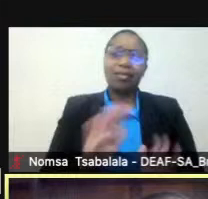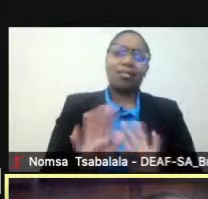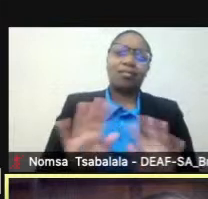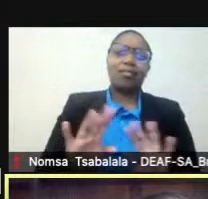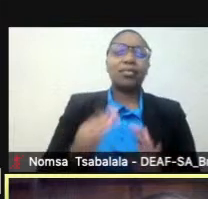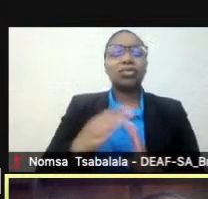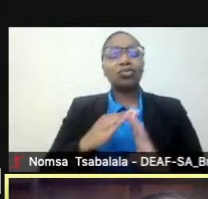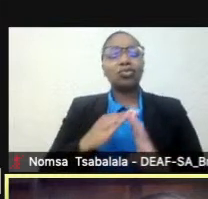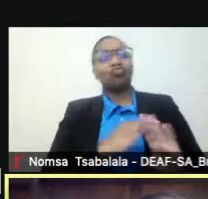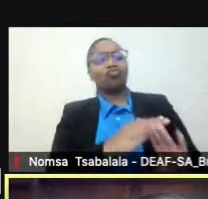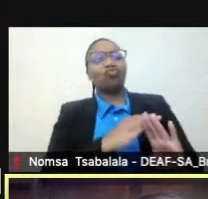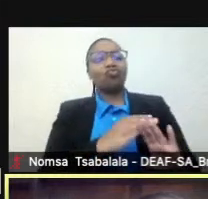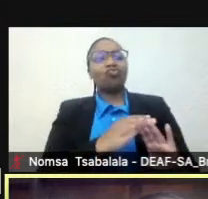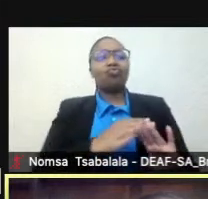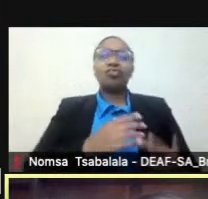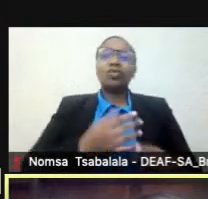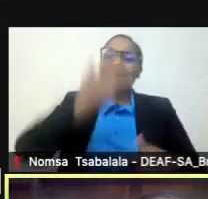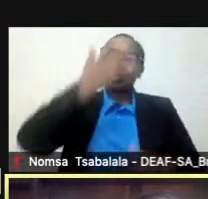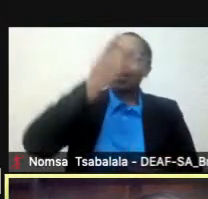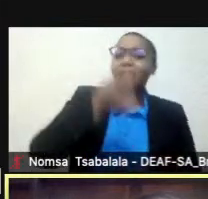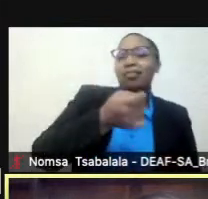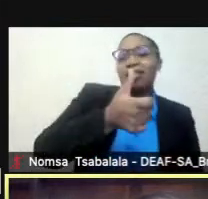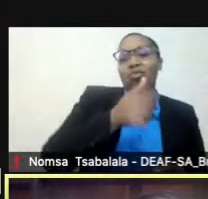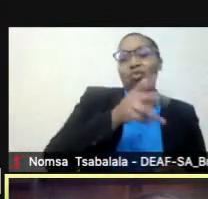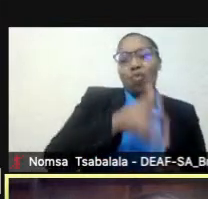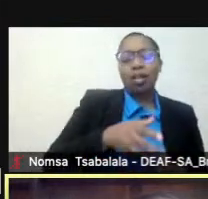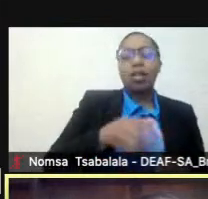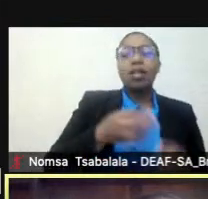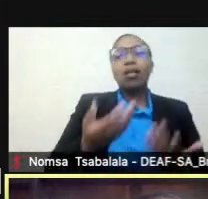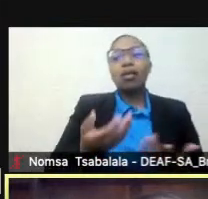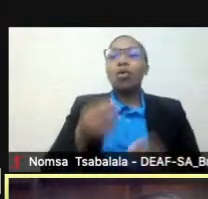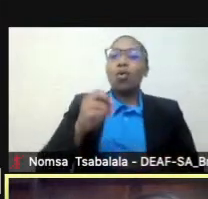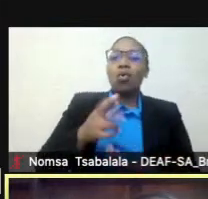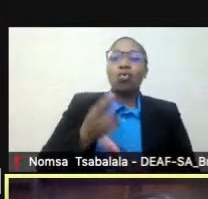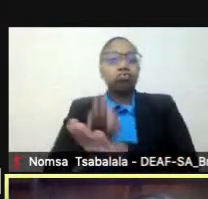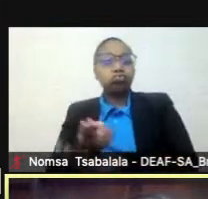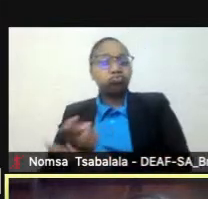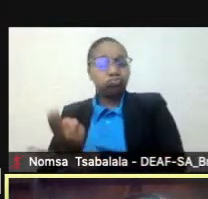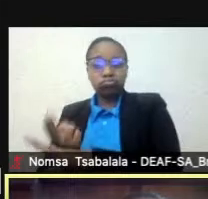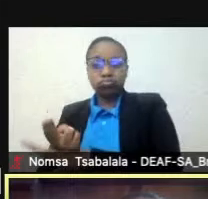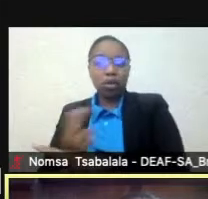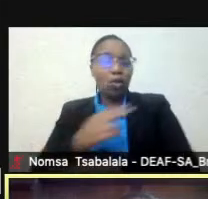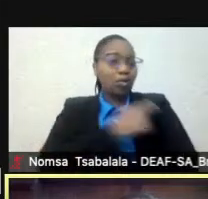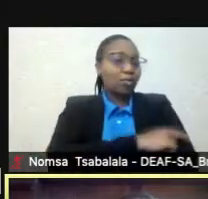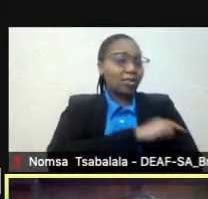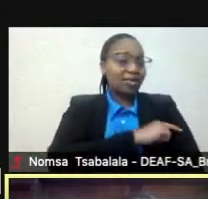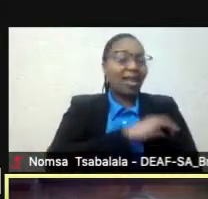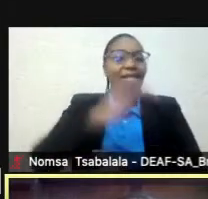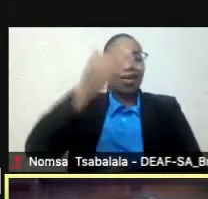for hospitalizations. Of those 7 million vaccines that have been administered,